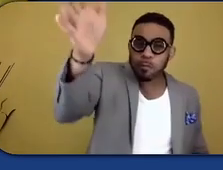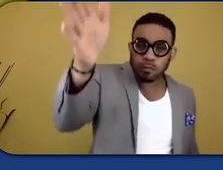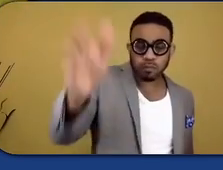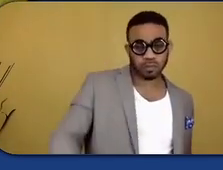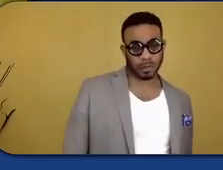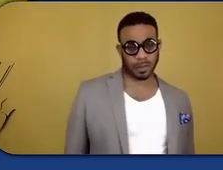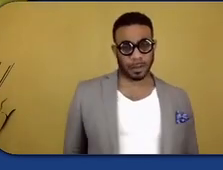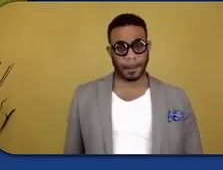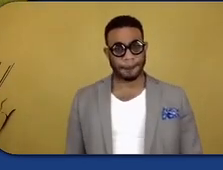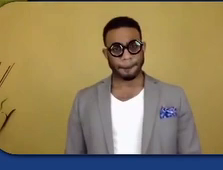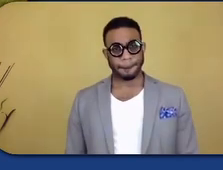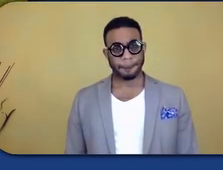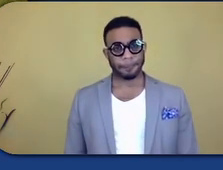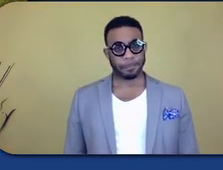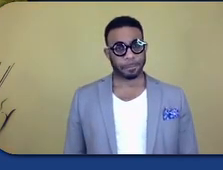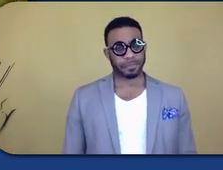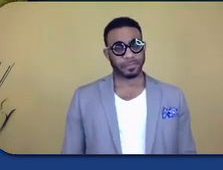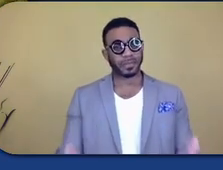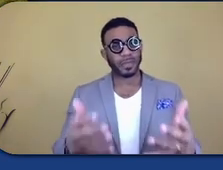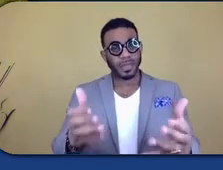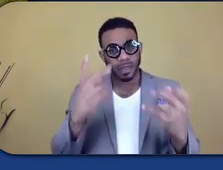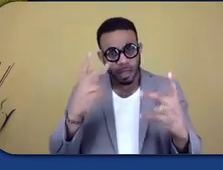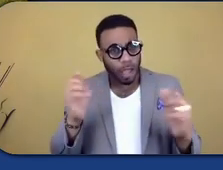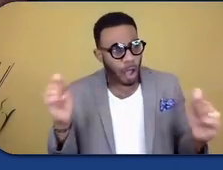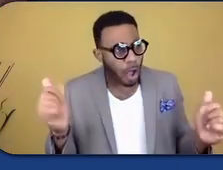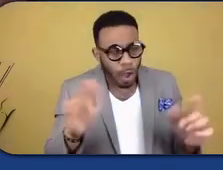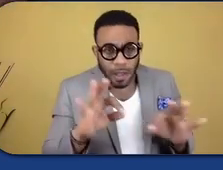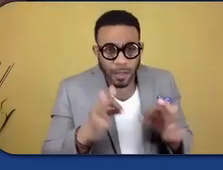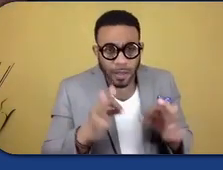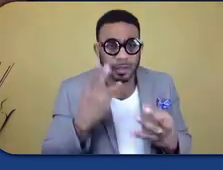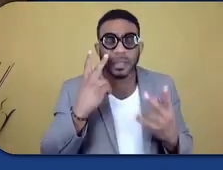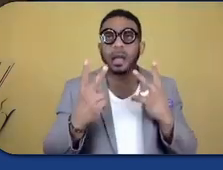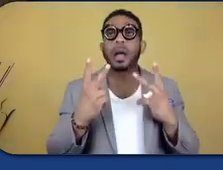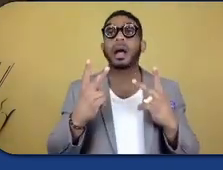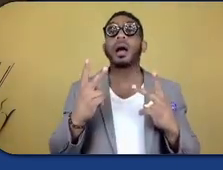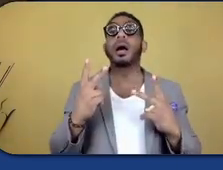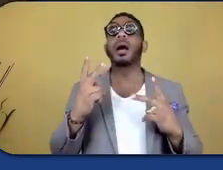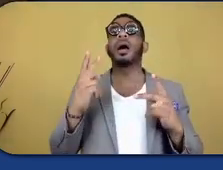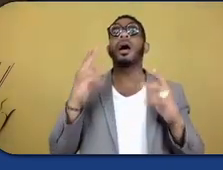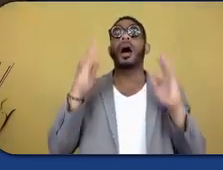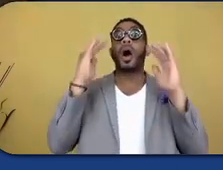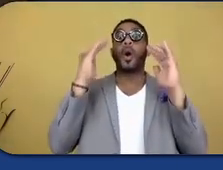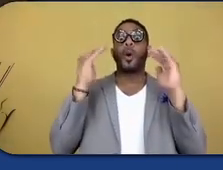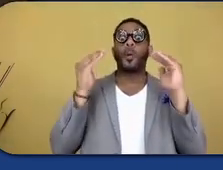It's like now 5 years since they were constructed, temporary like this.